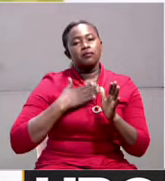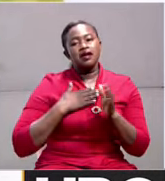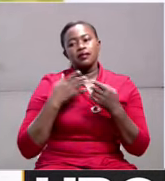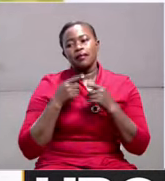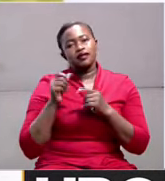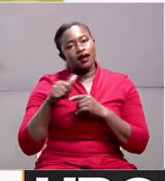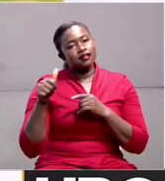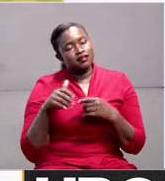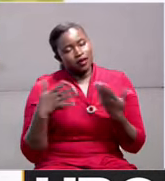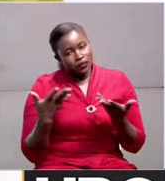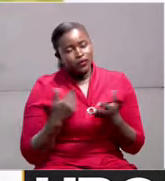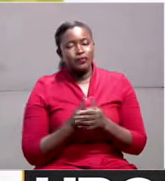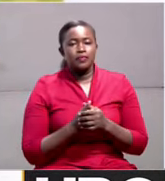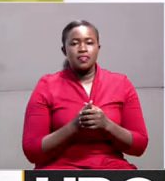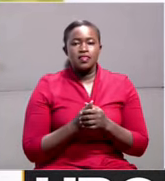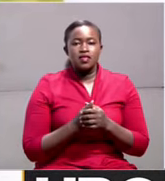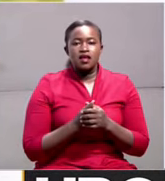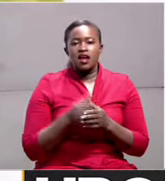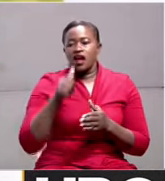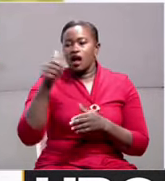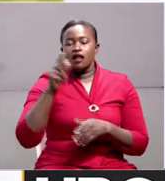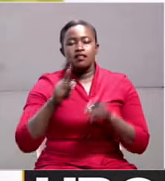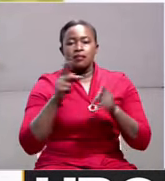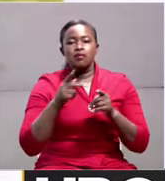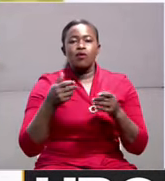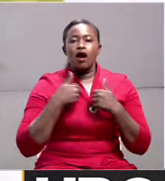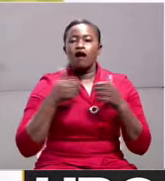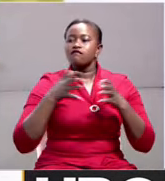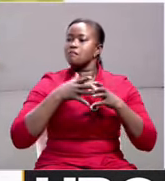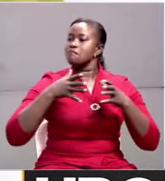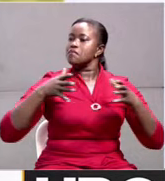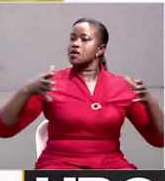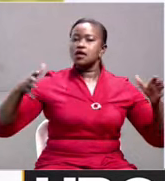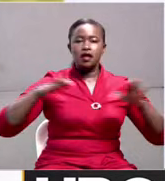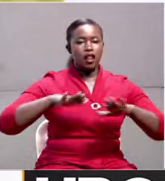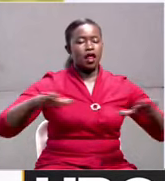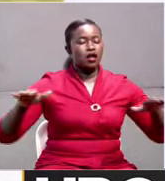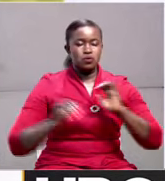others who don't have these big ranches?